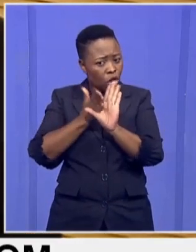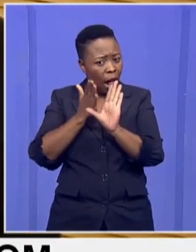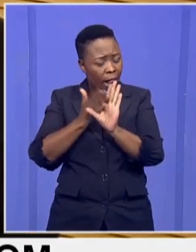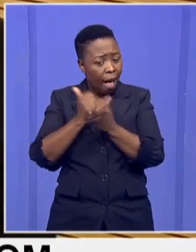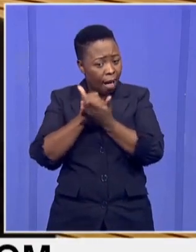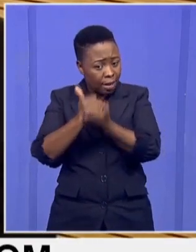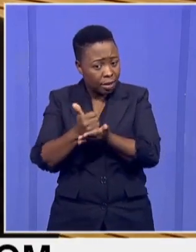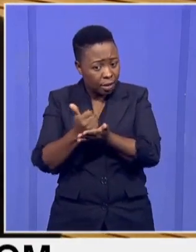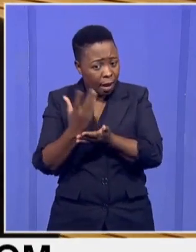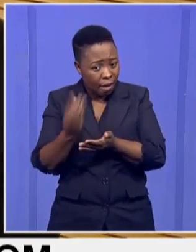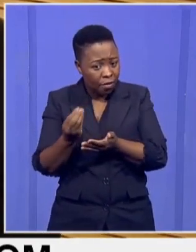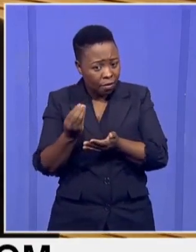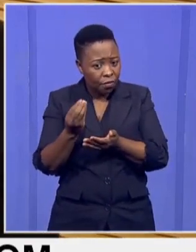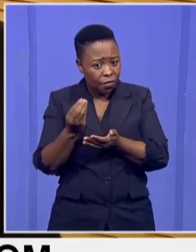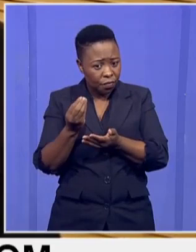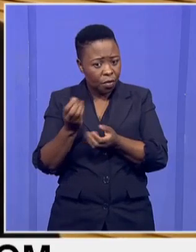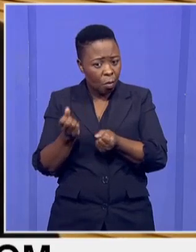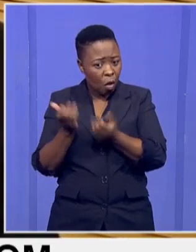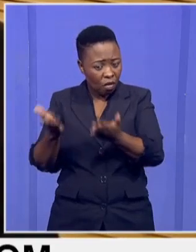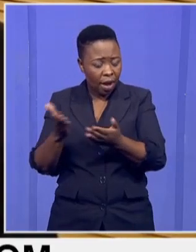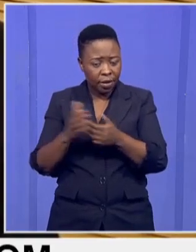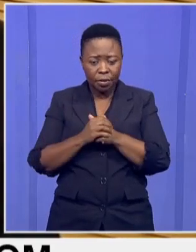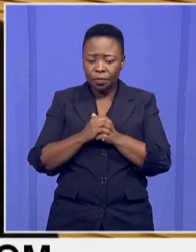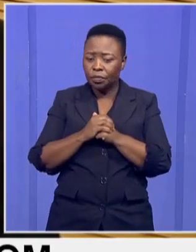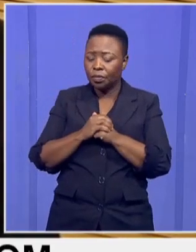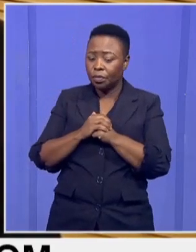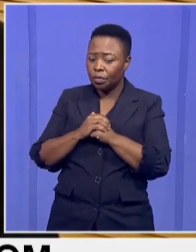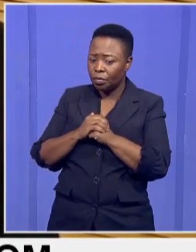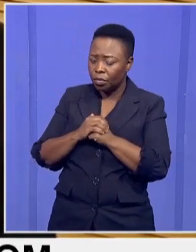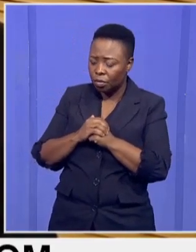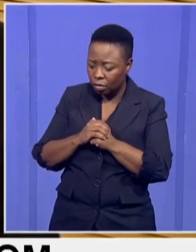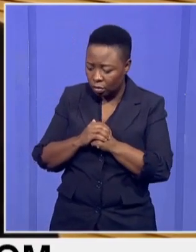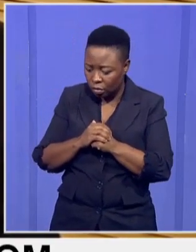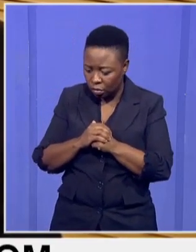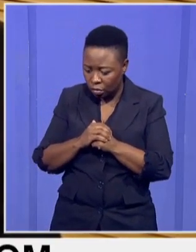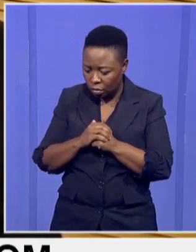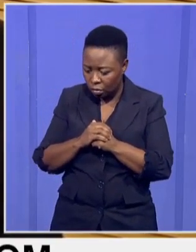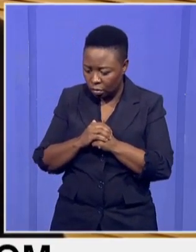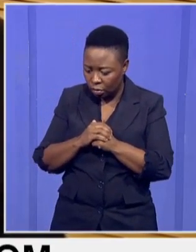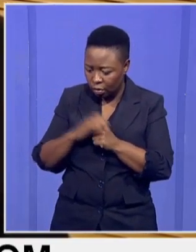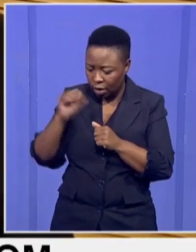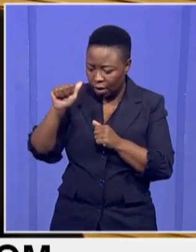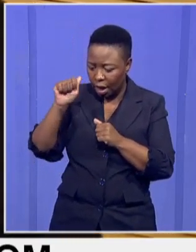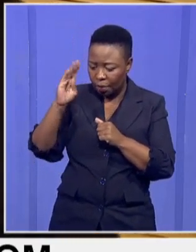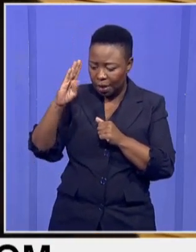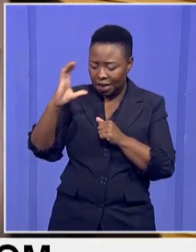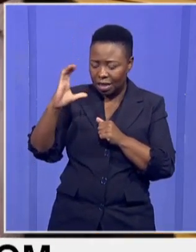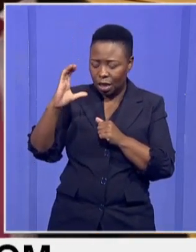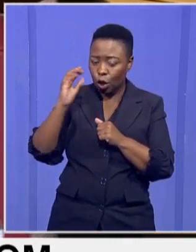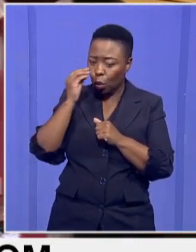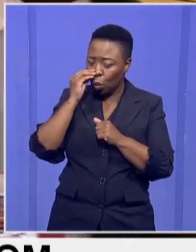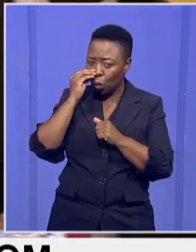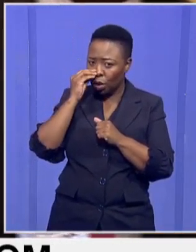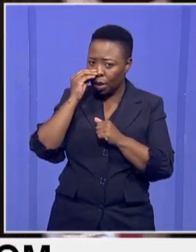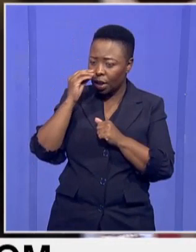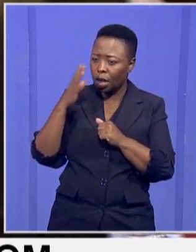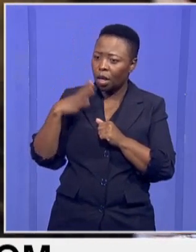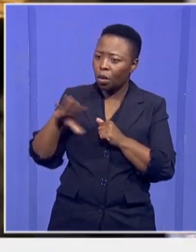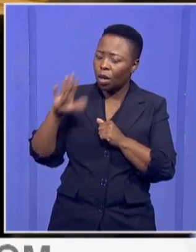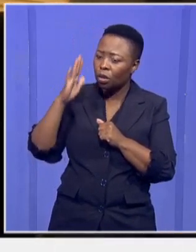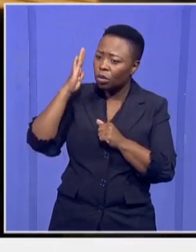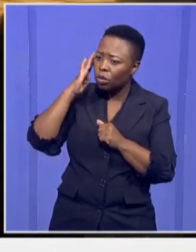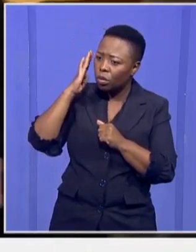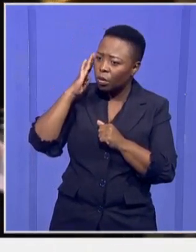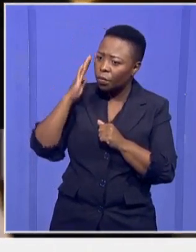right, Kaya? Hi, today it's Kylie Shakumala here from SABC News. Maybe just, Minister, once again, just take us